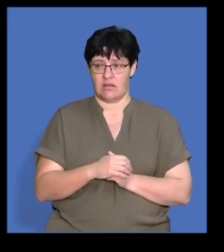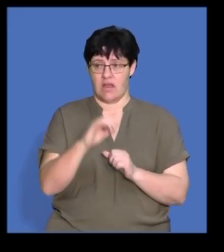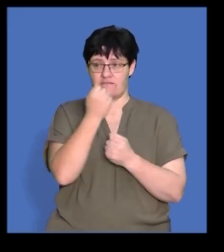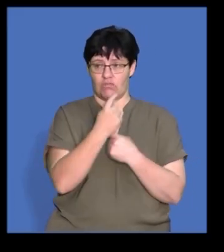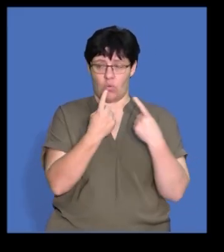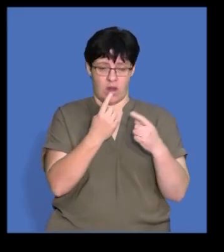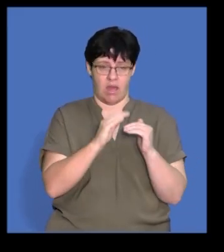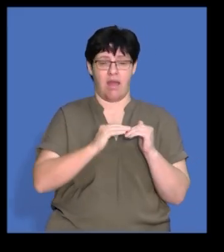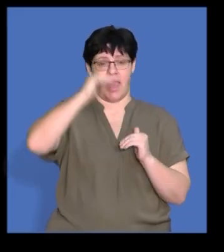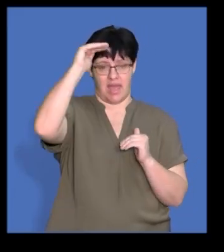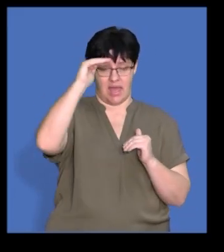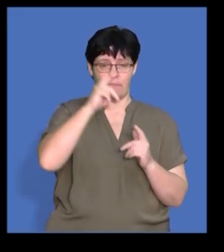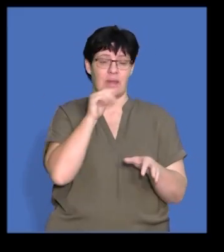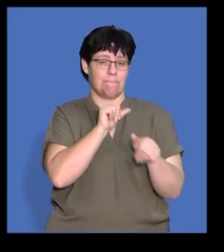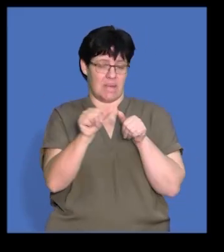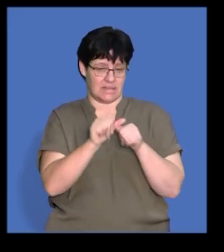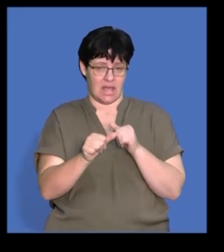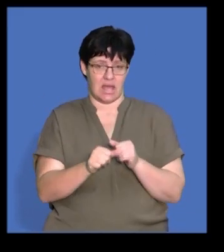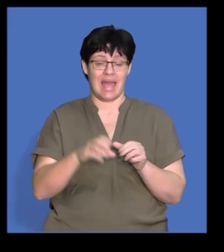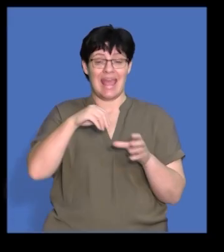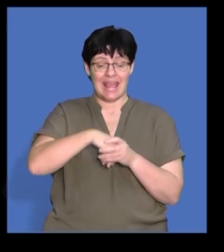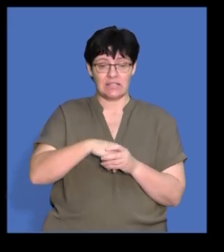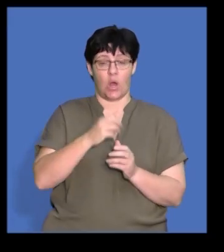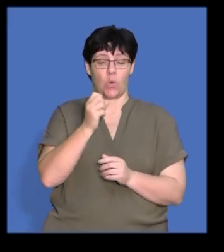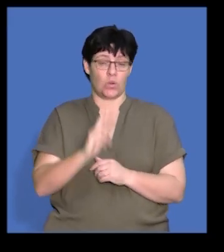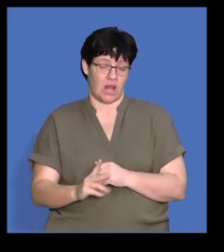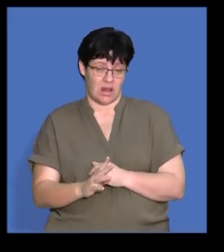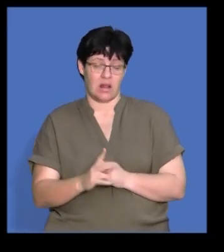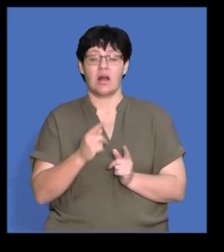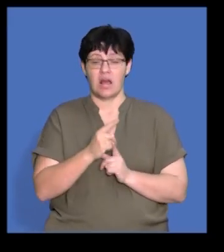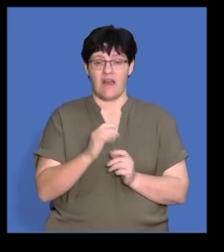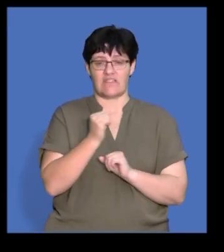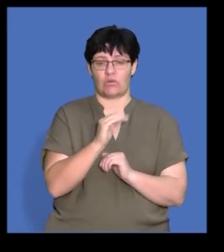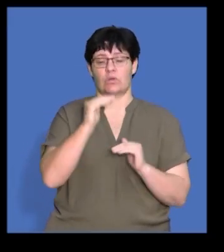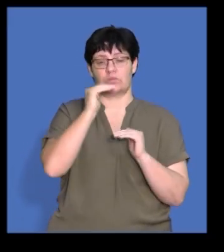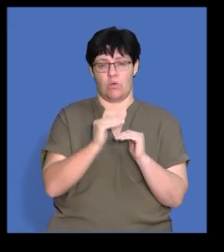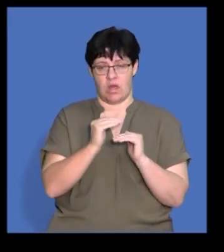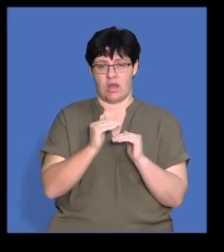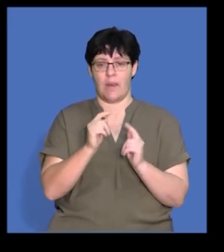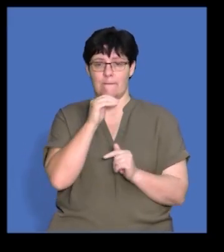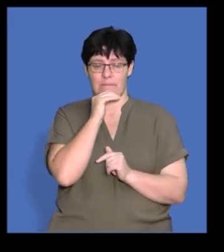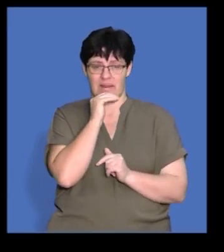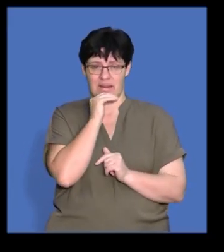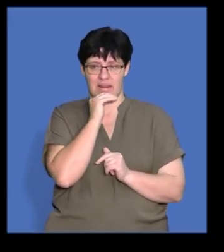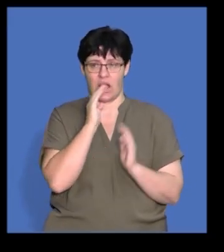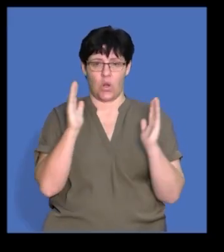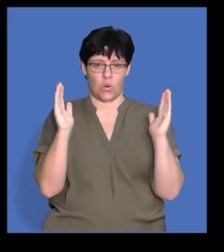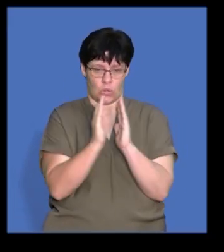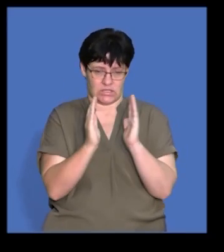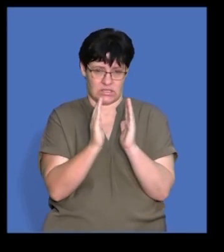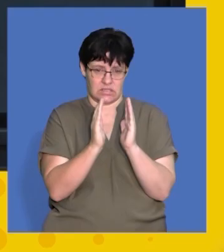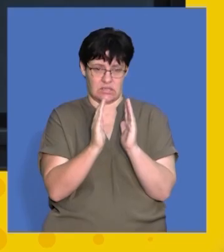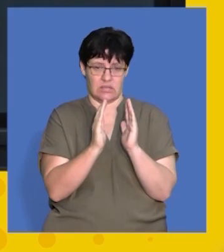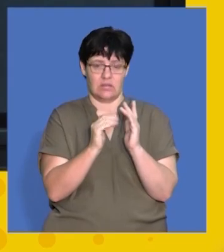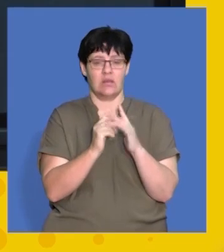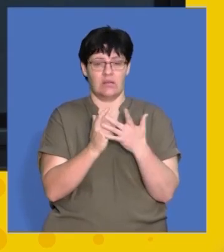factory 1 was higher, which was better. The interquartile range, factory 1 was smaller, which means it is closer together,